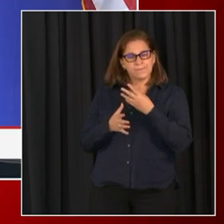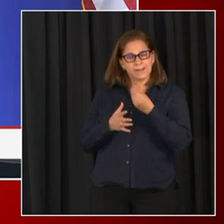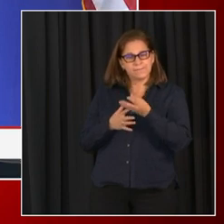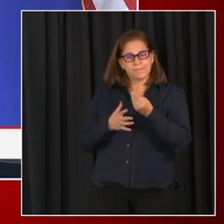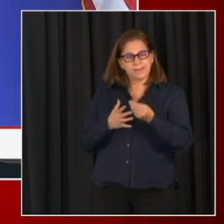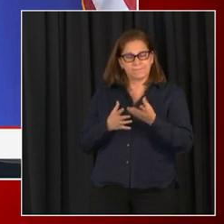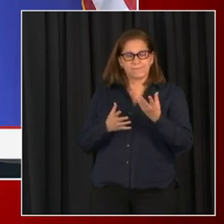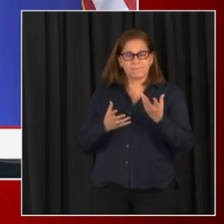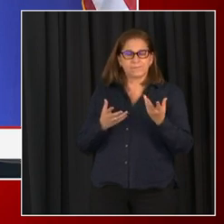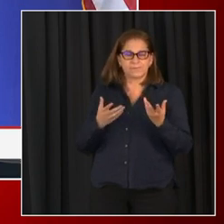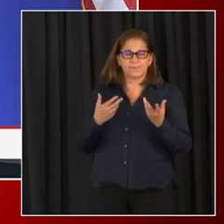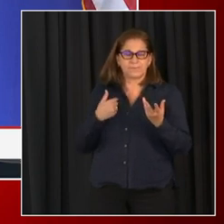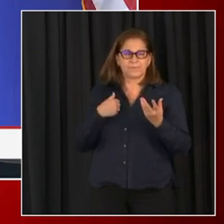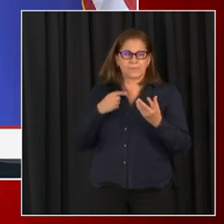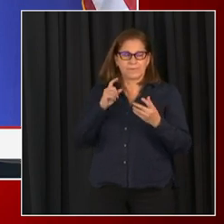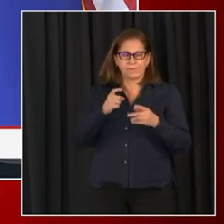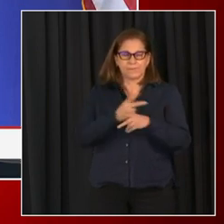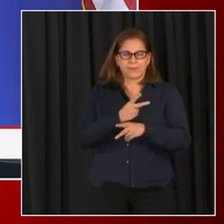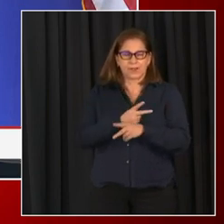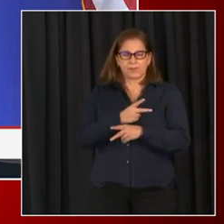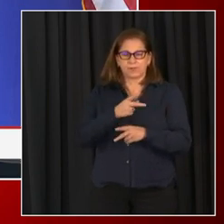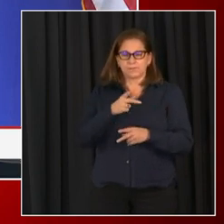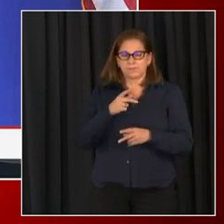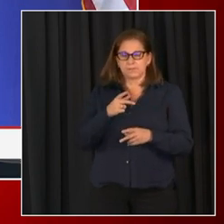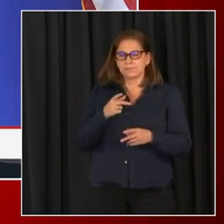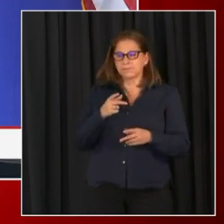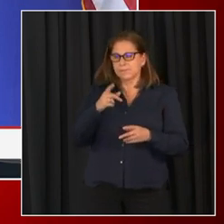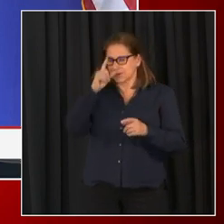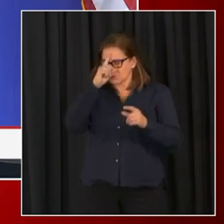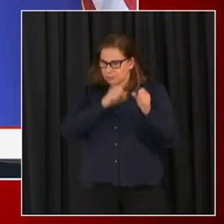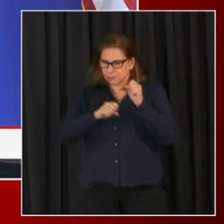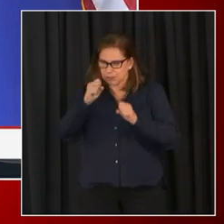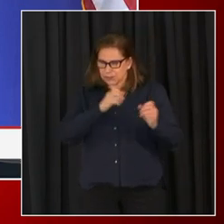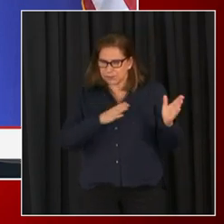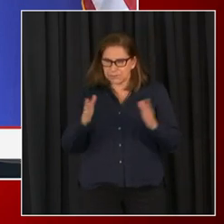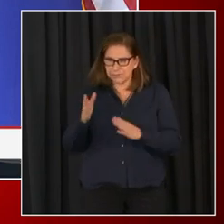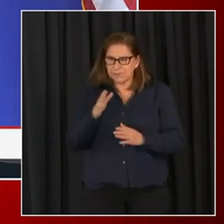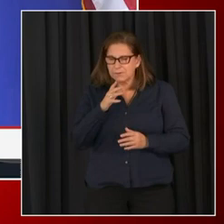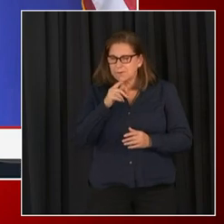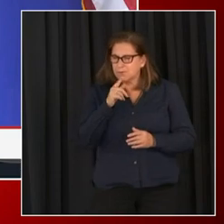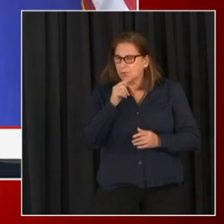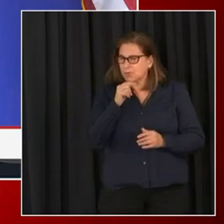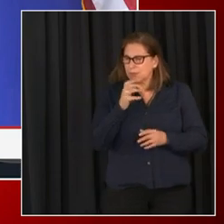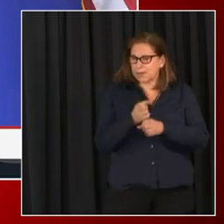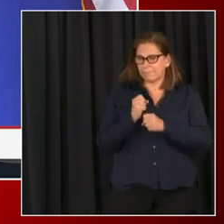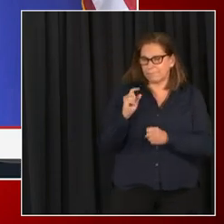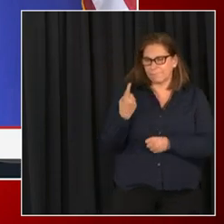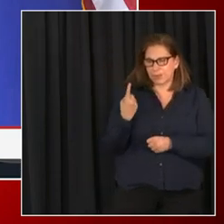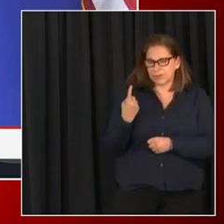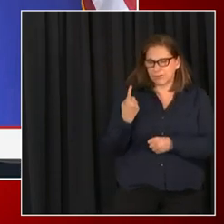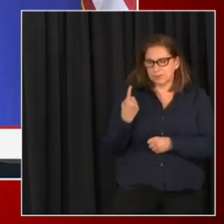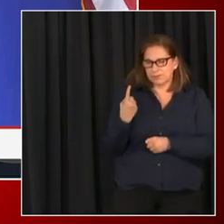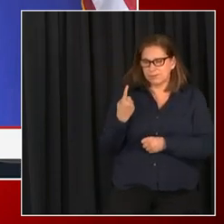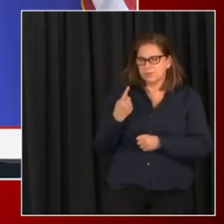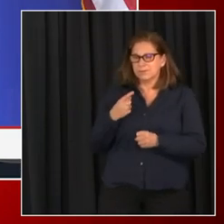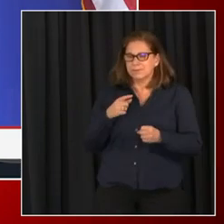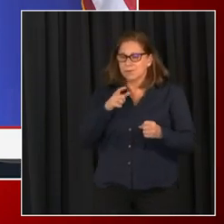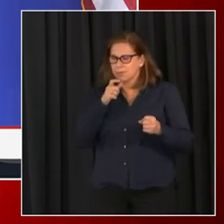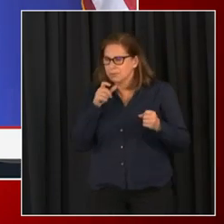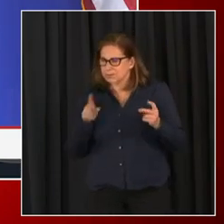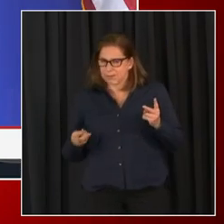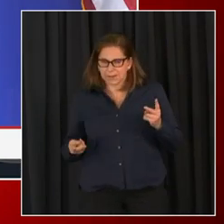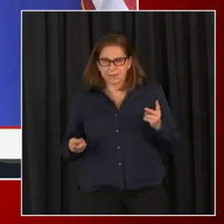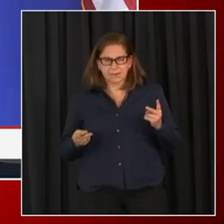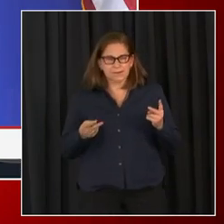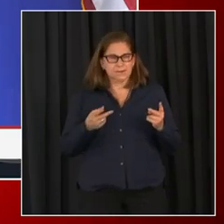all of our strategic partners to achieve those goals and objectives. Thank you. That's all very useful. So that we can know more about